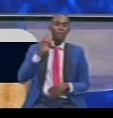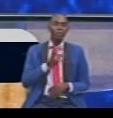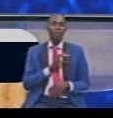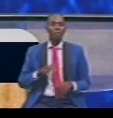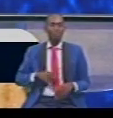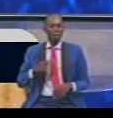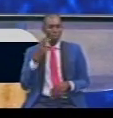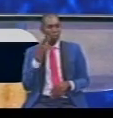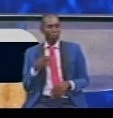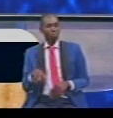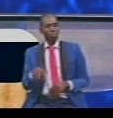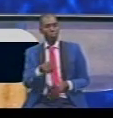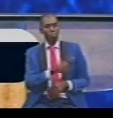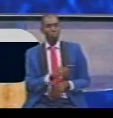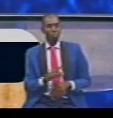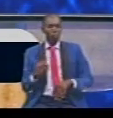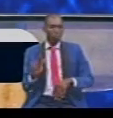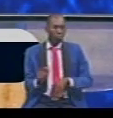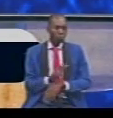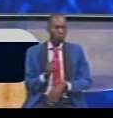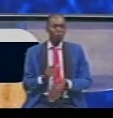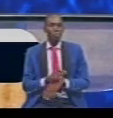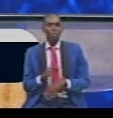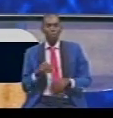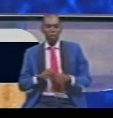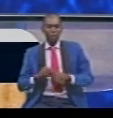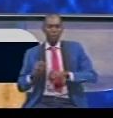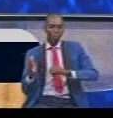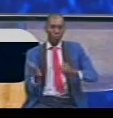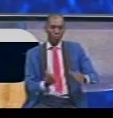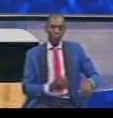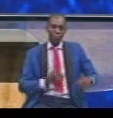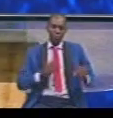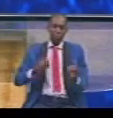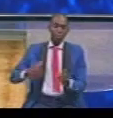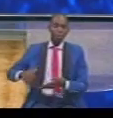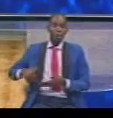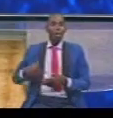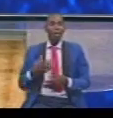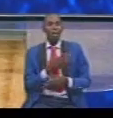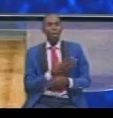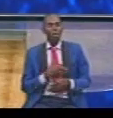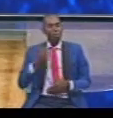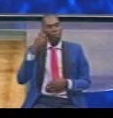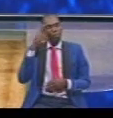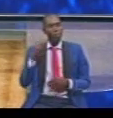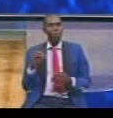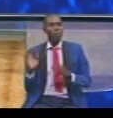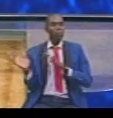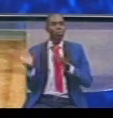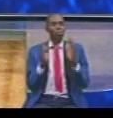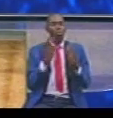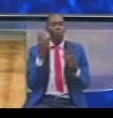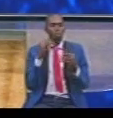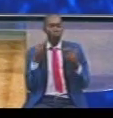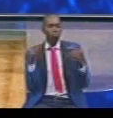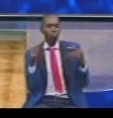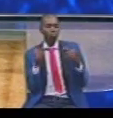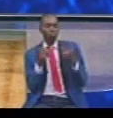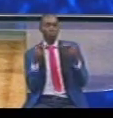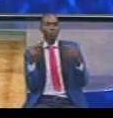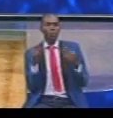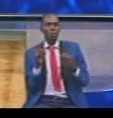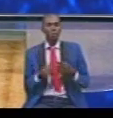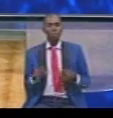in rowing, for the wind was contrary unto them. When the wind is